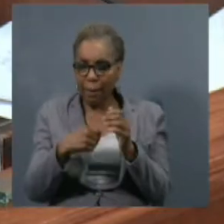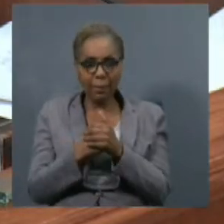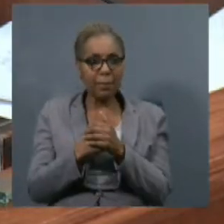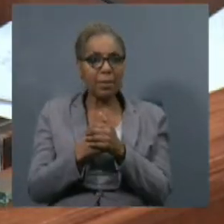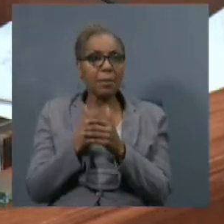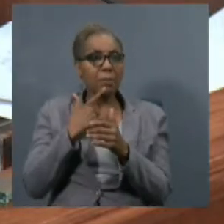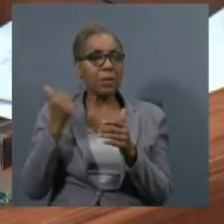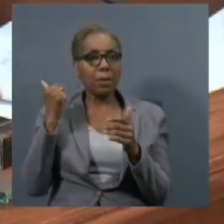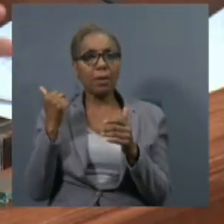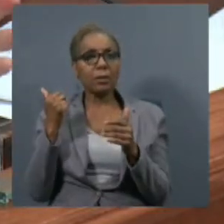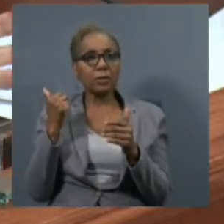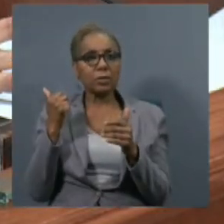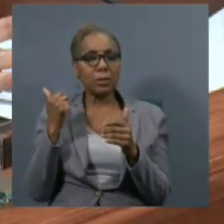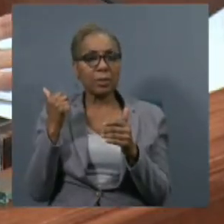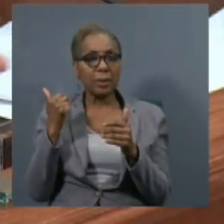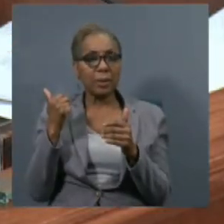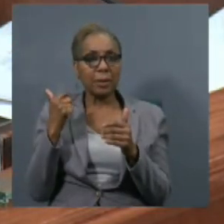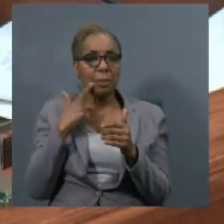because,